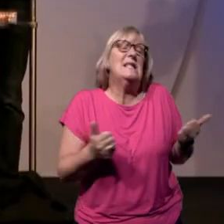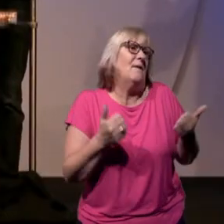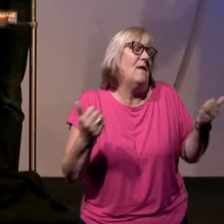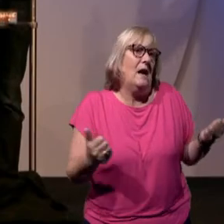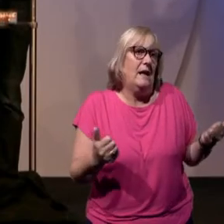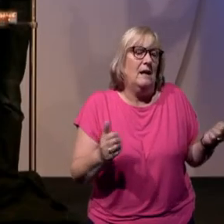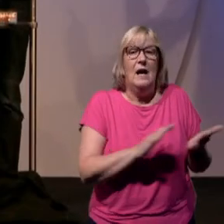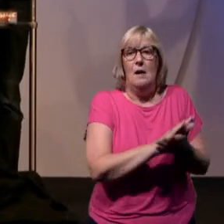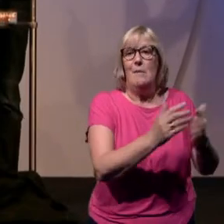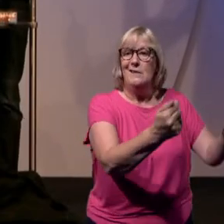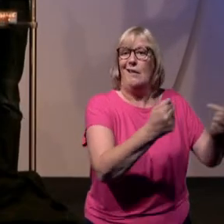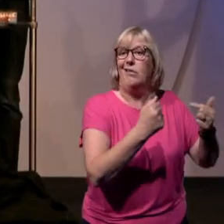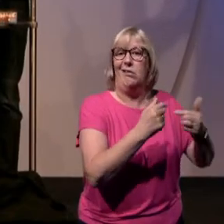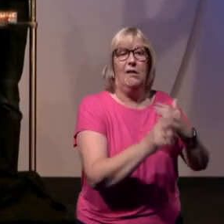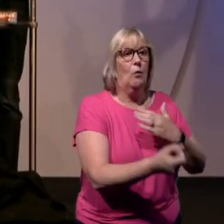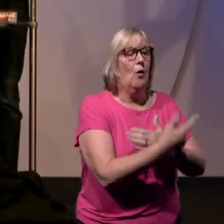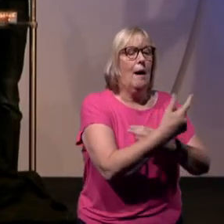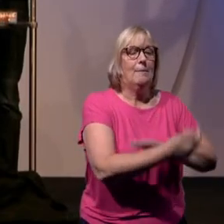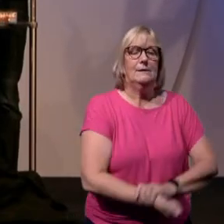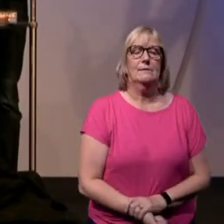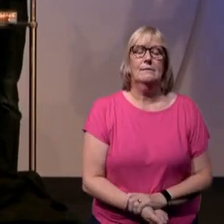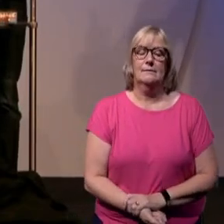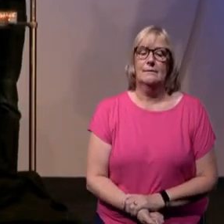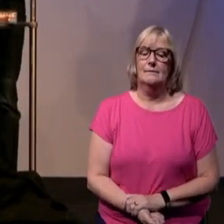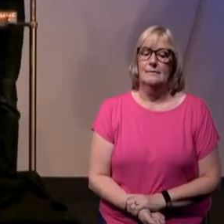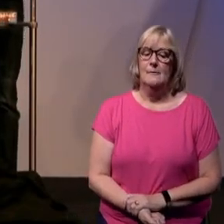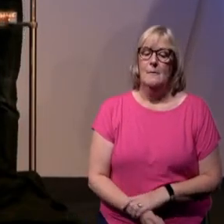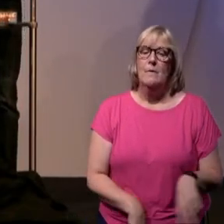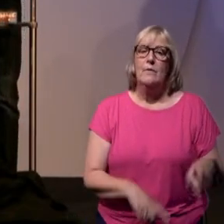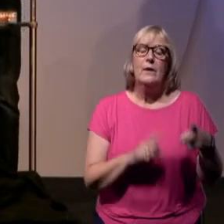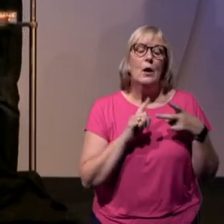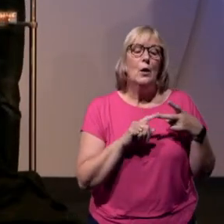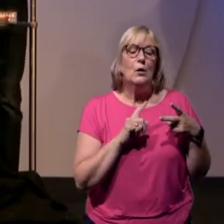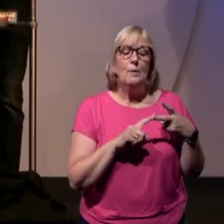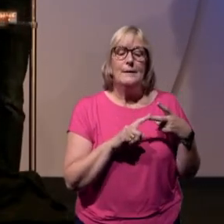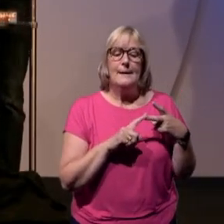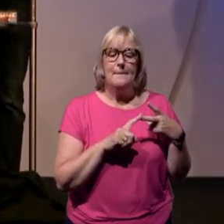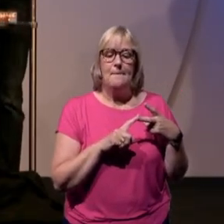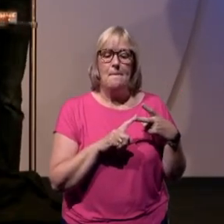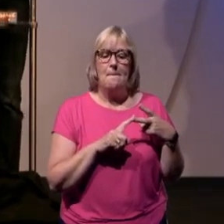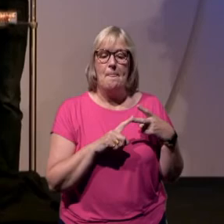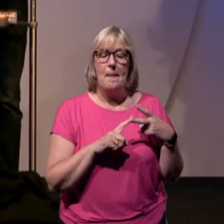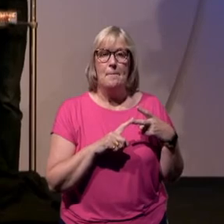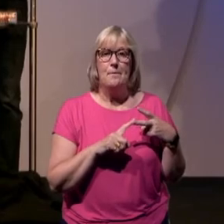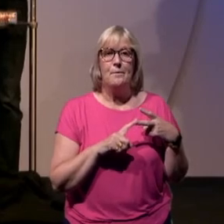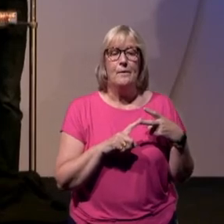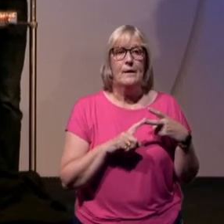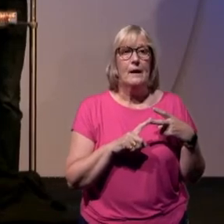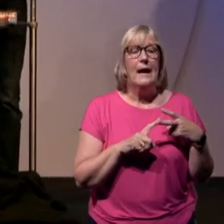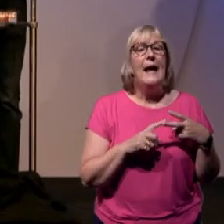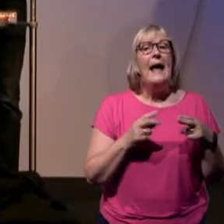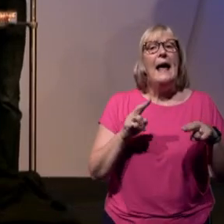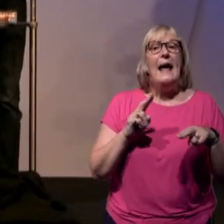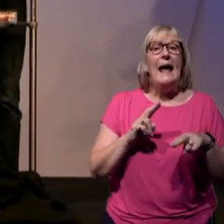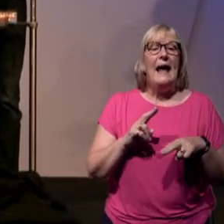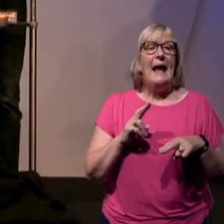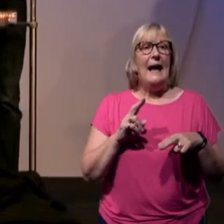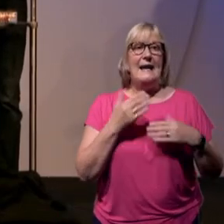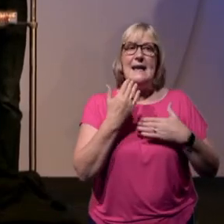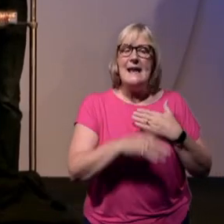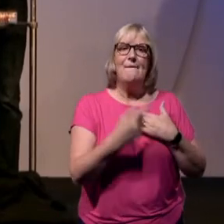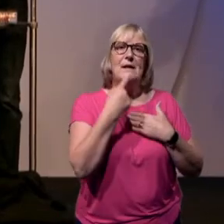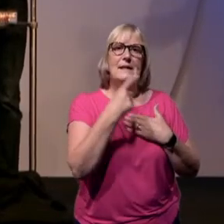one. Just choose tolerance over truth. Number two, never say that there is only one way to God. Never say